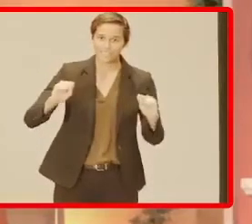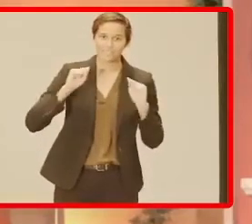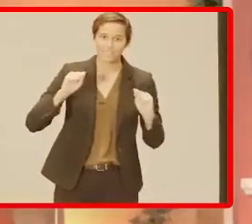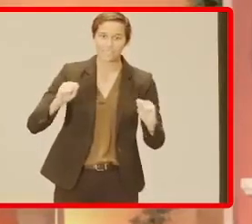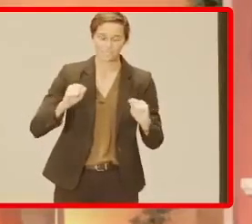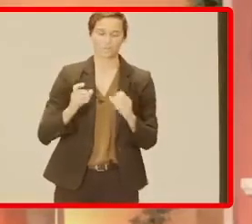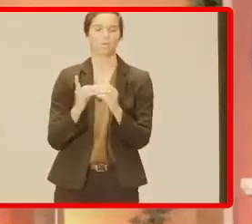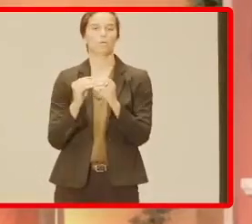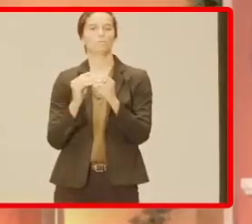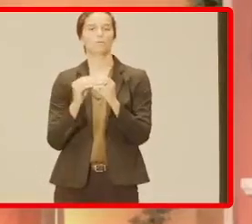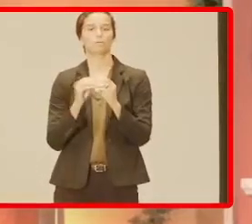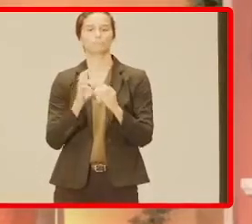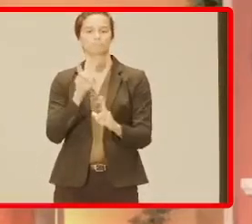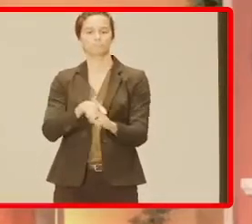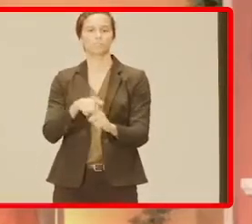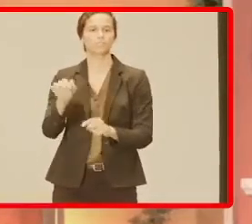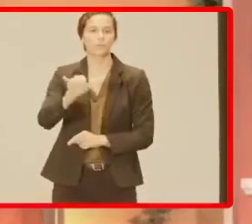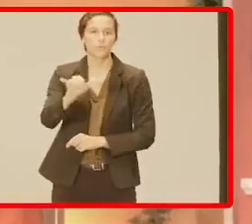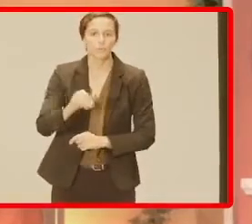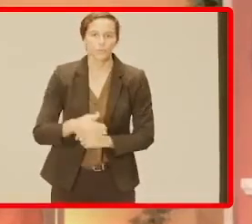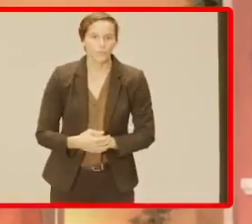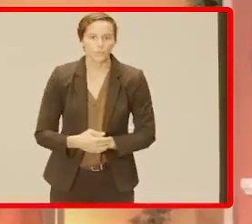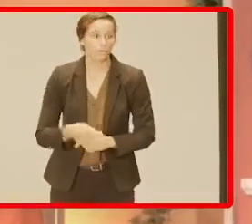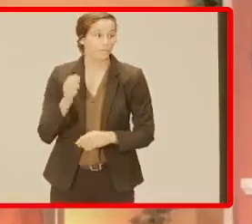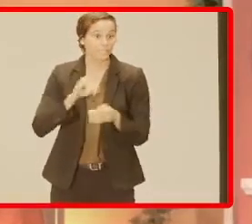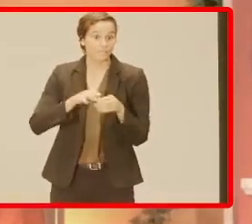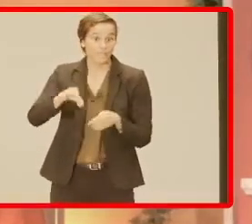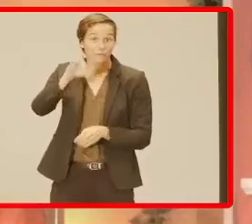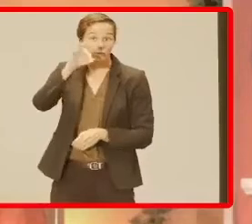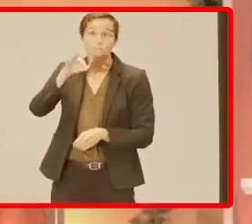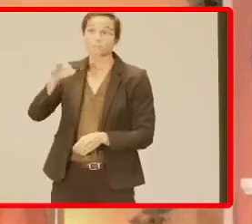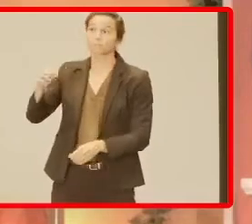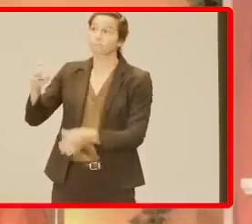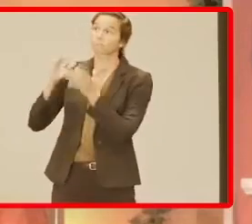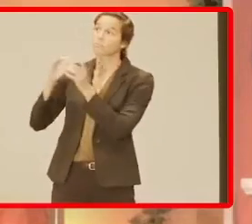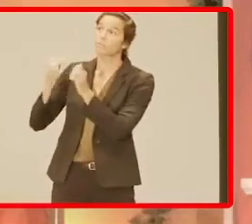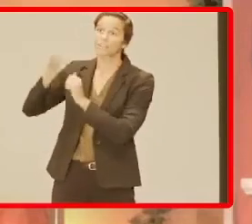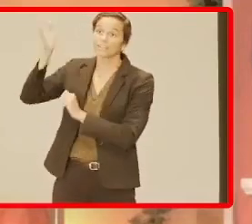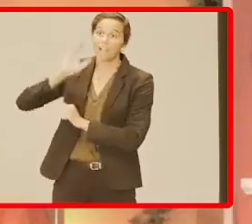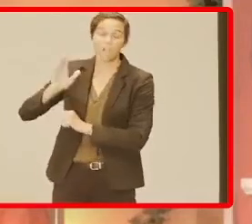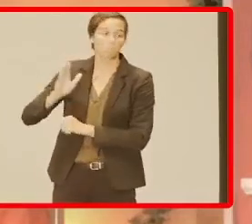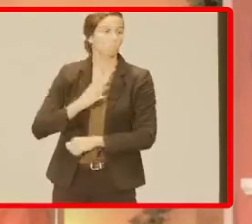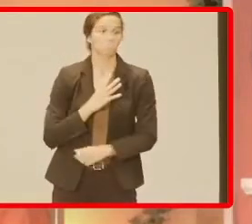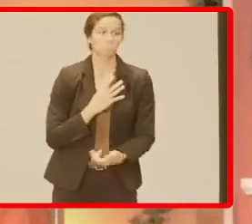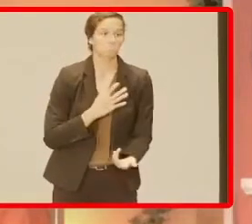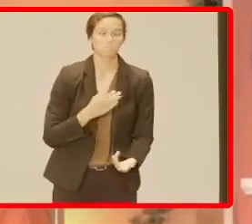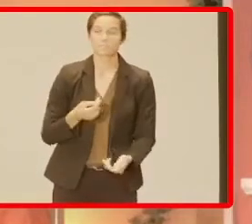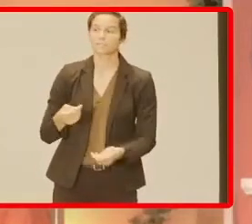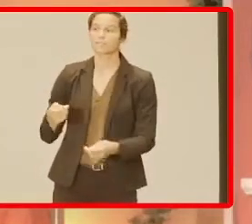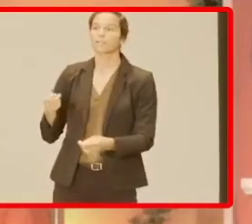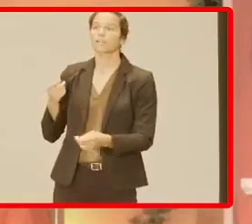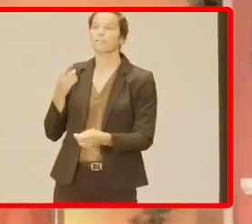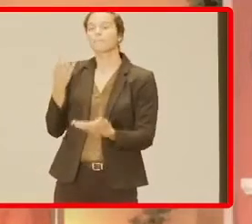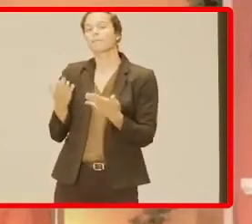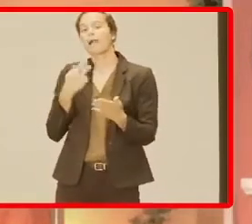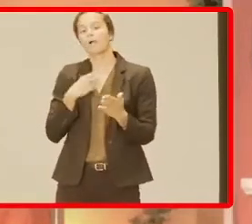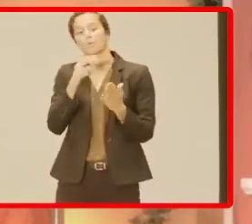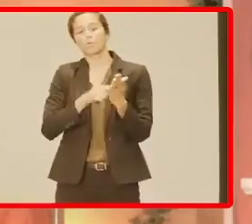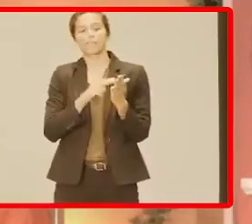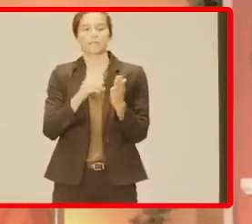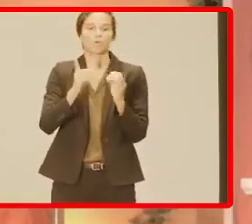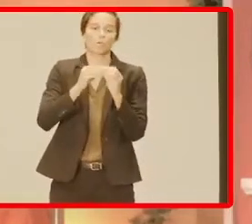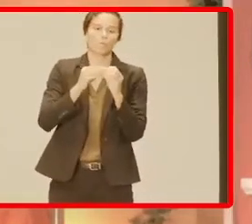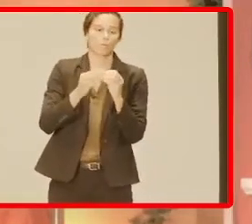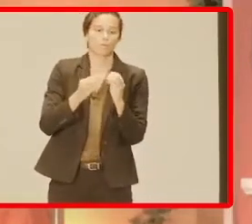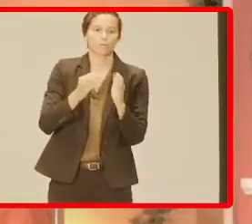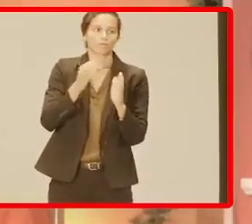with your spiritual. I do that. I tell myself when I'm tired, maybe I can just read one more, not a